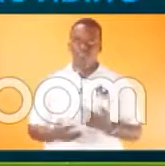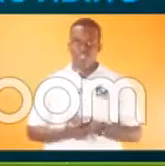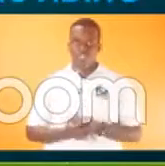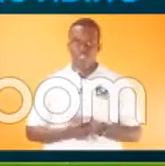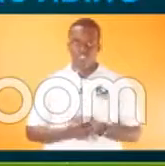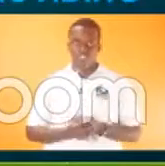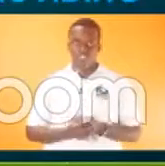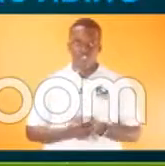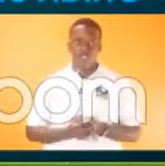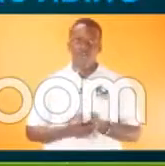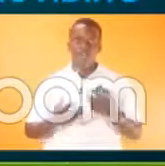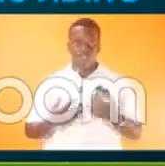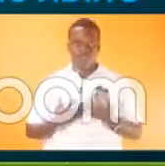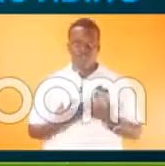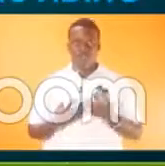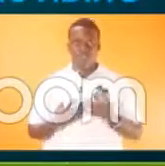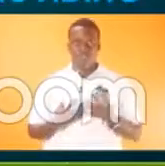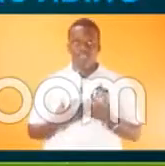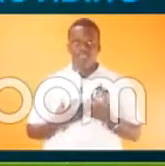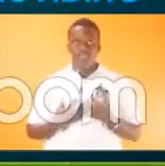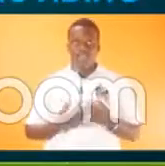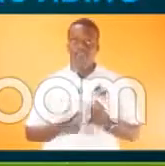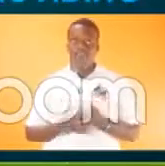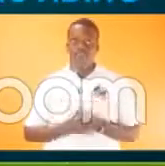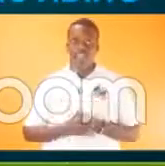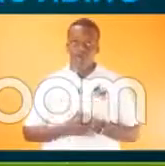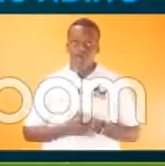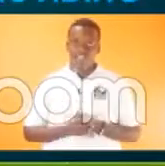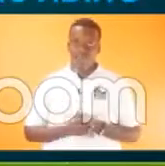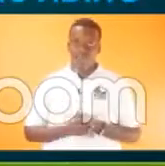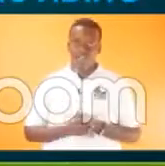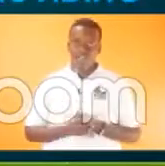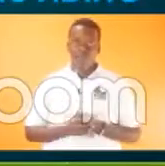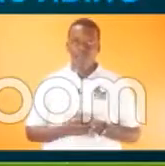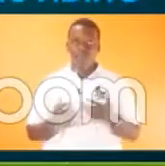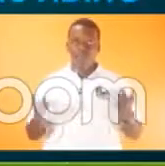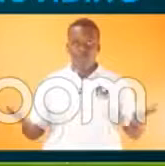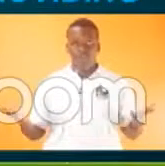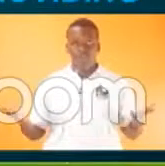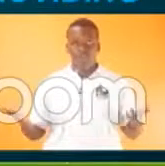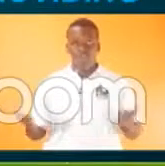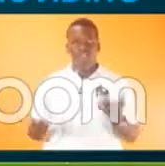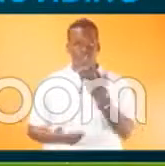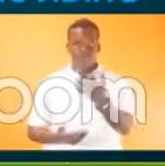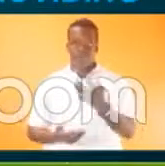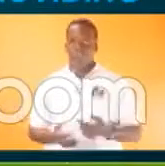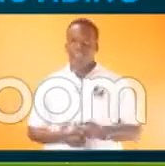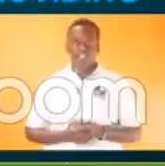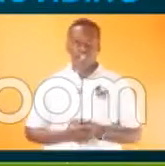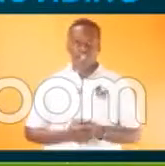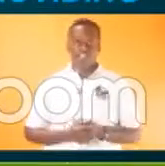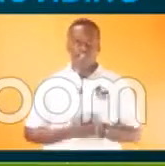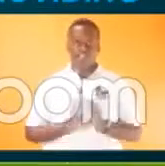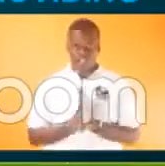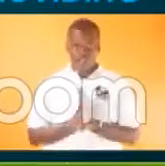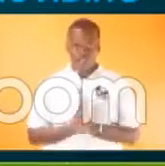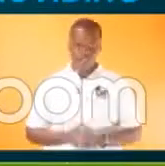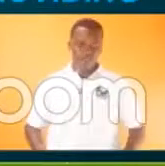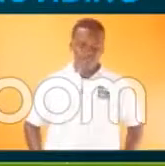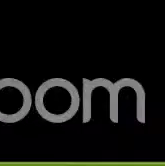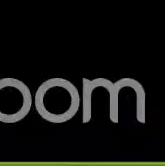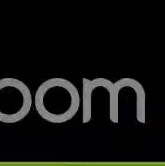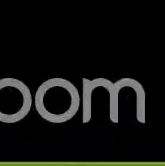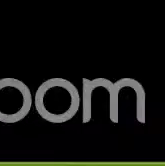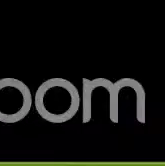and opportunities? My name is Colman Ndetembea. I'm from Kyaro Assistive Tech, where we break barriers and provide access. Thank